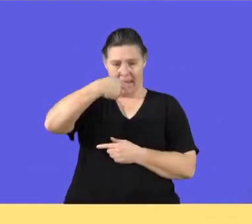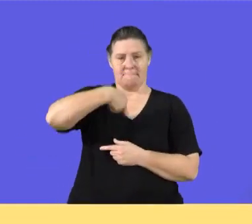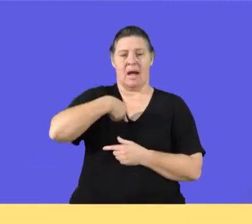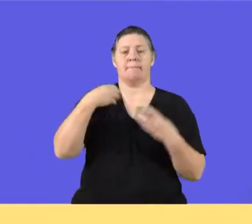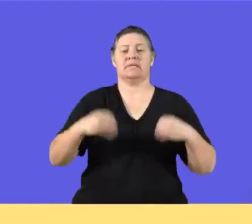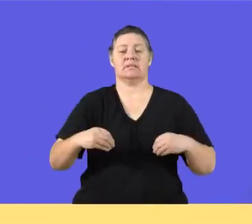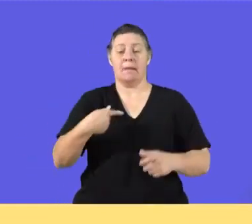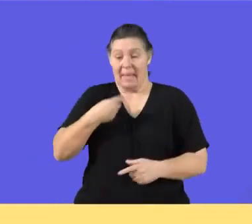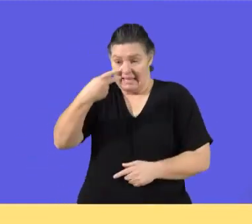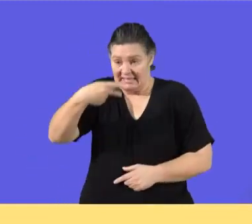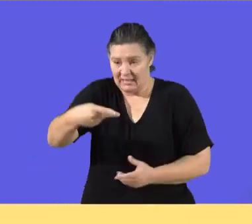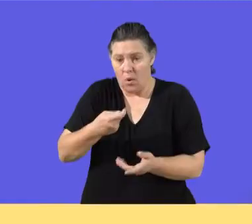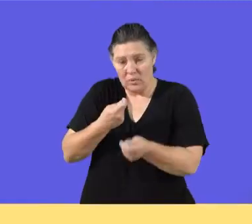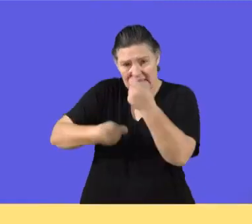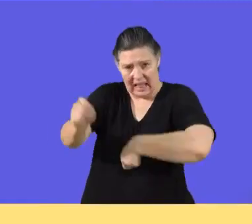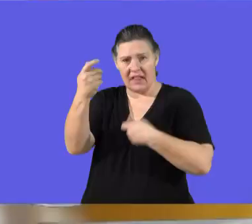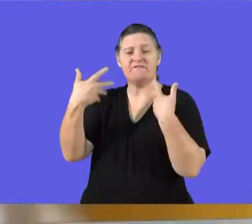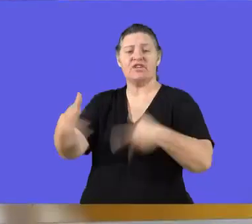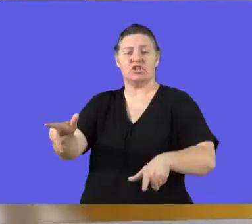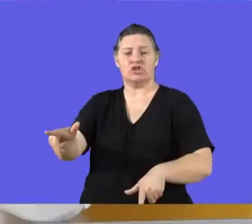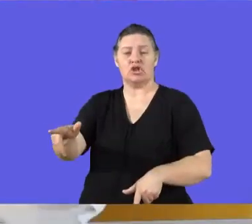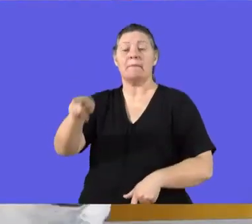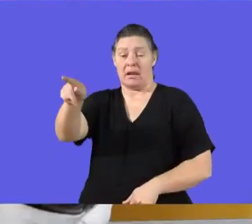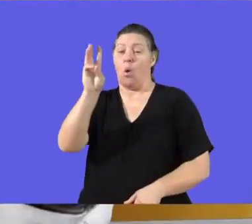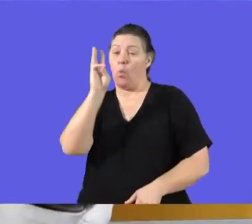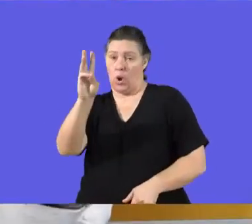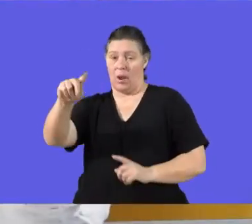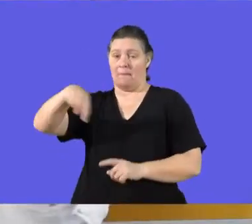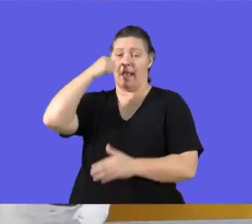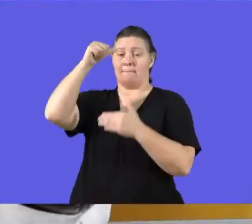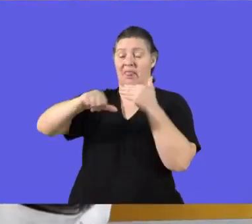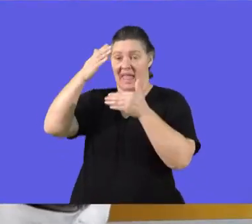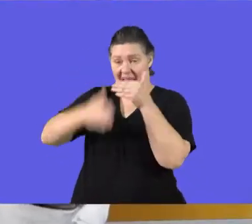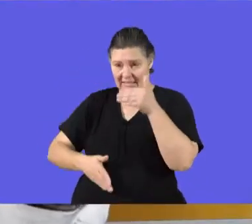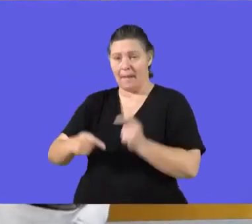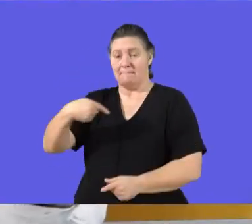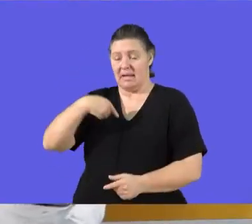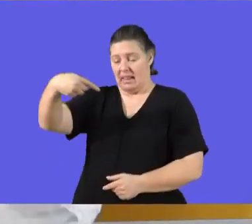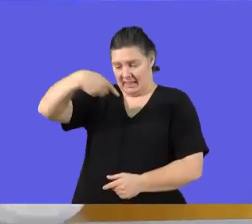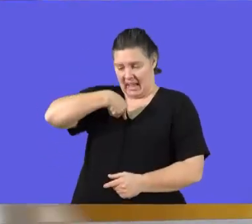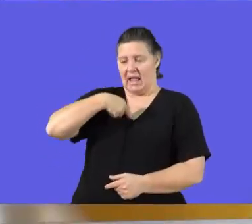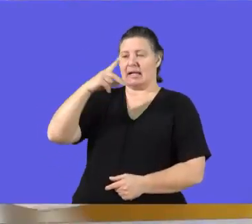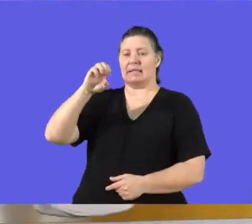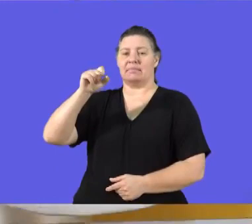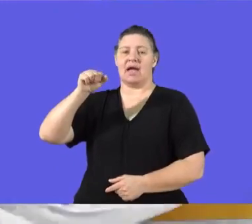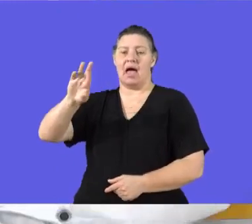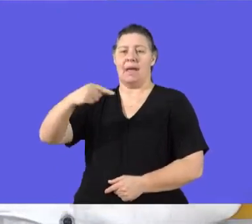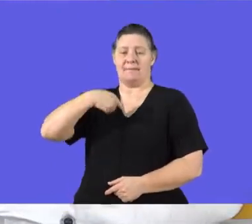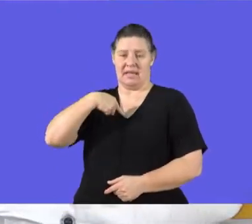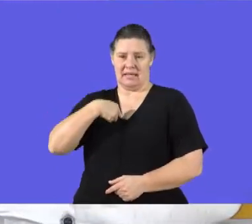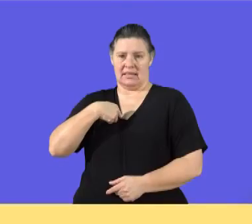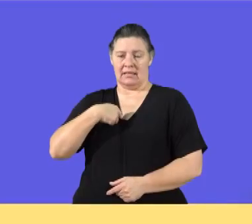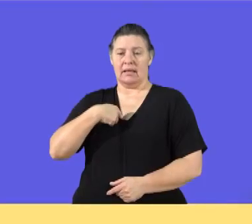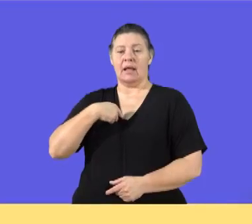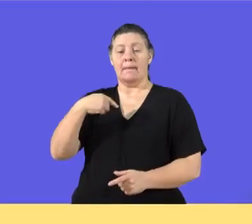owes our business money. That is, when we sell to a person on credit, that person becomes our